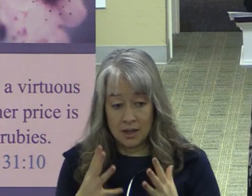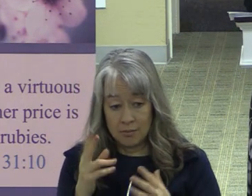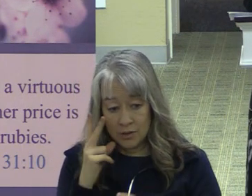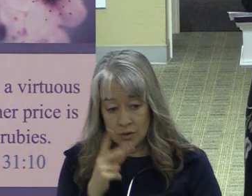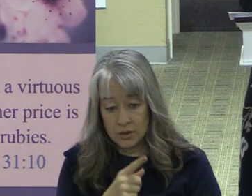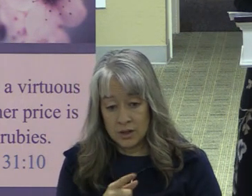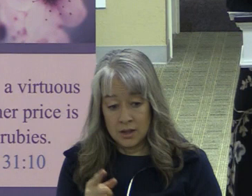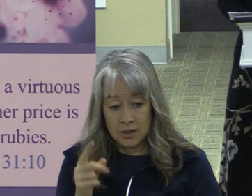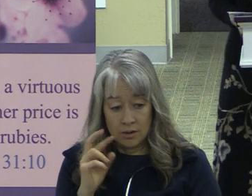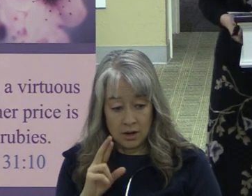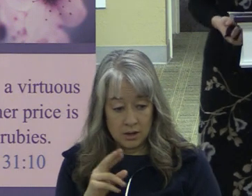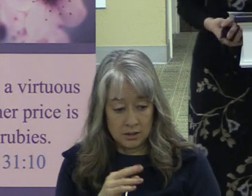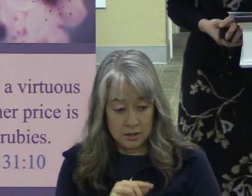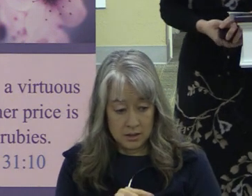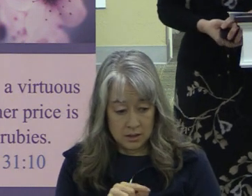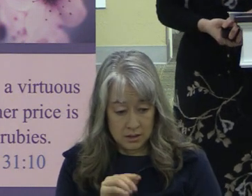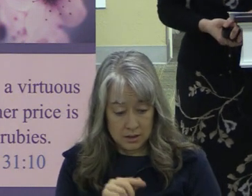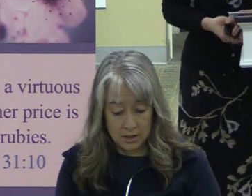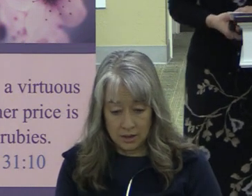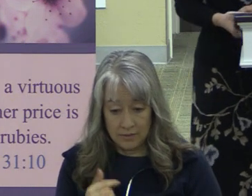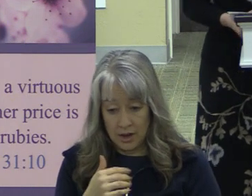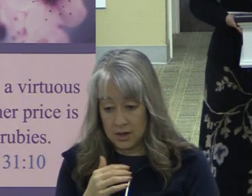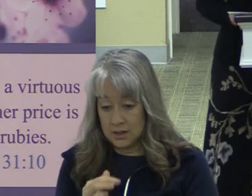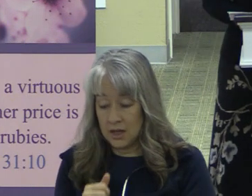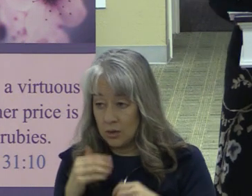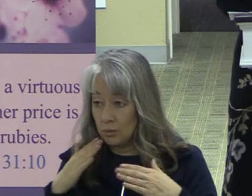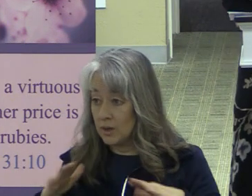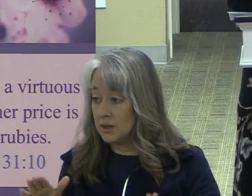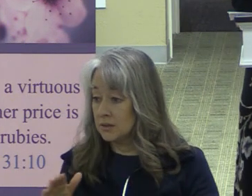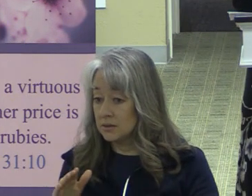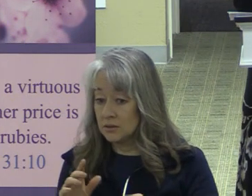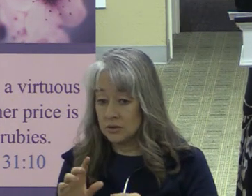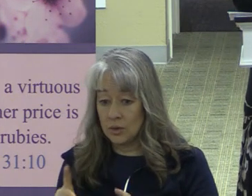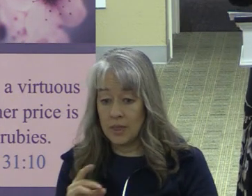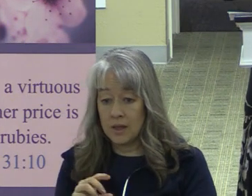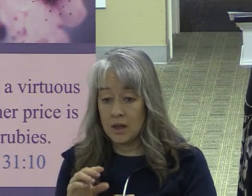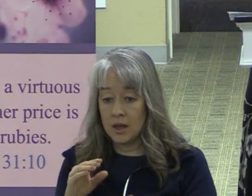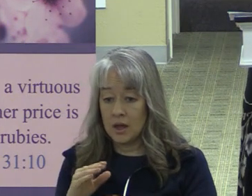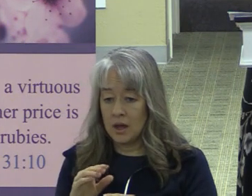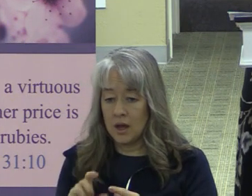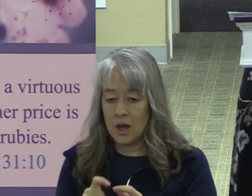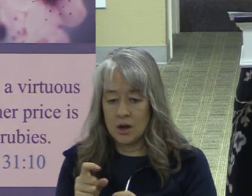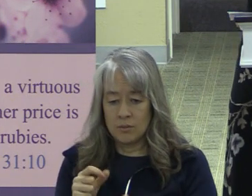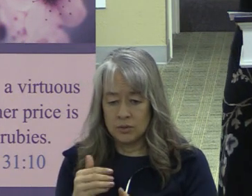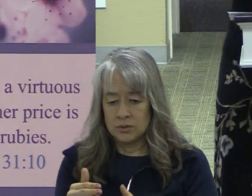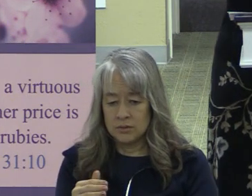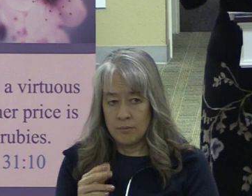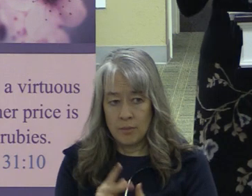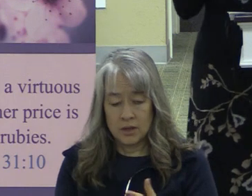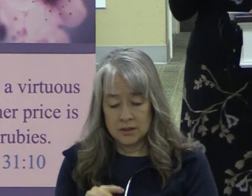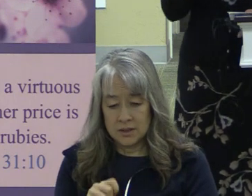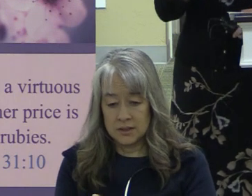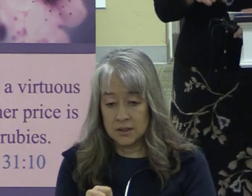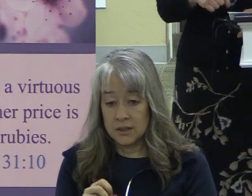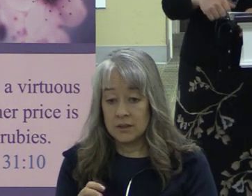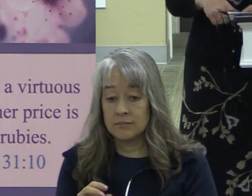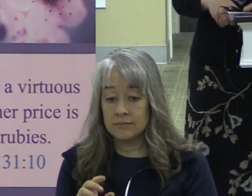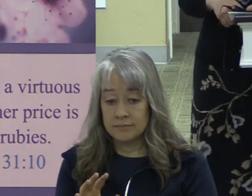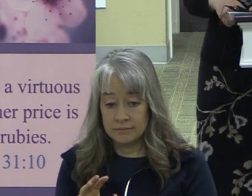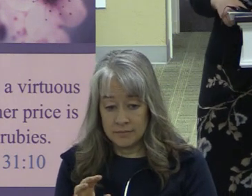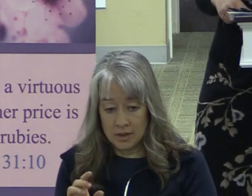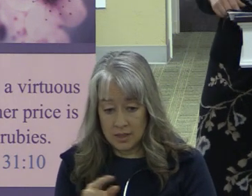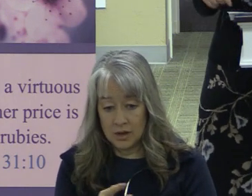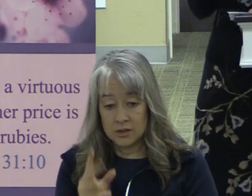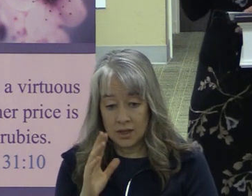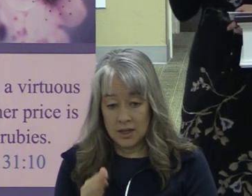hell, behold, thou art there. If I take wings of the morning and dwell in the uttermost parts of the sea, even there shall thy hand